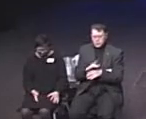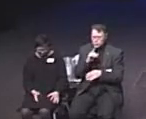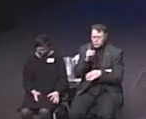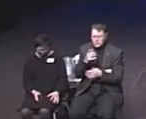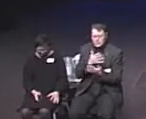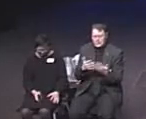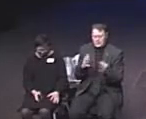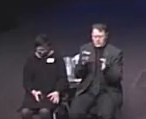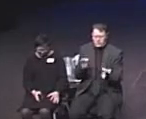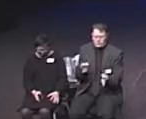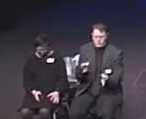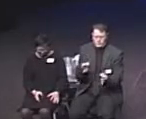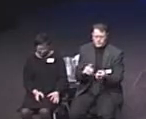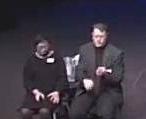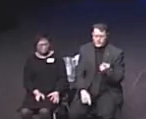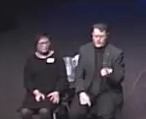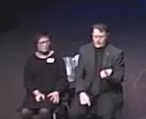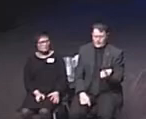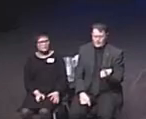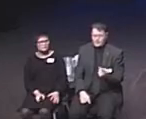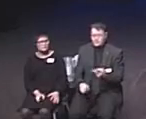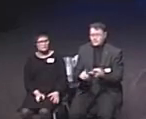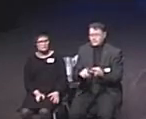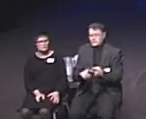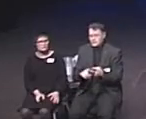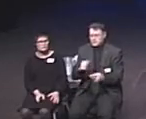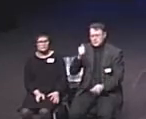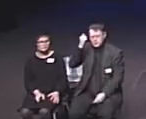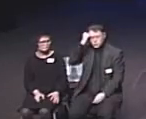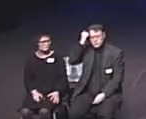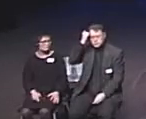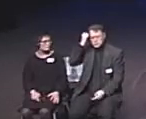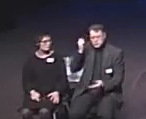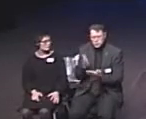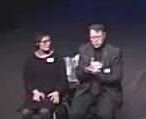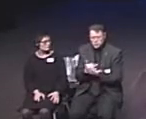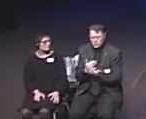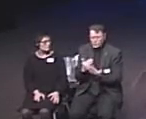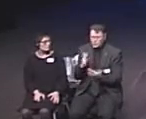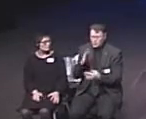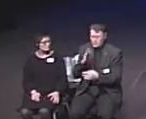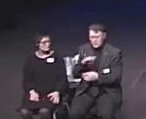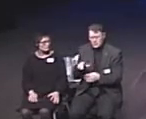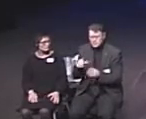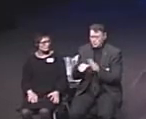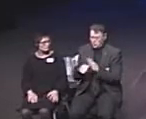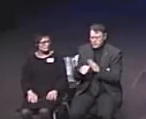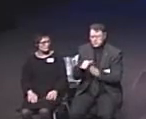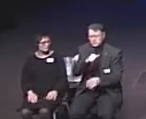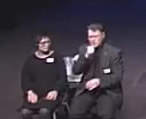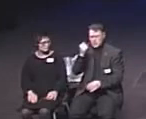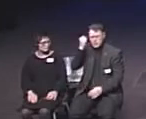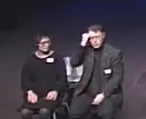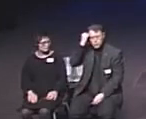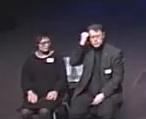of language. And then we have the memory part. Many children have difficulties in